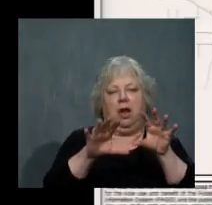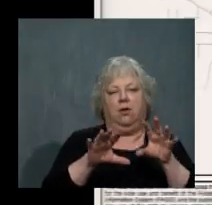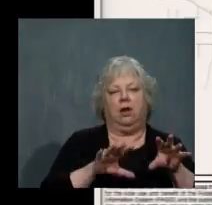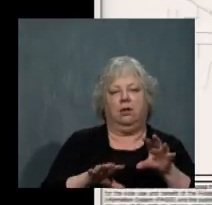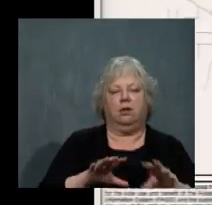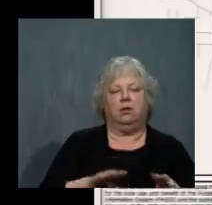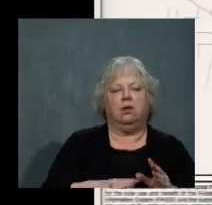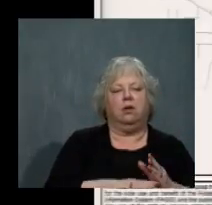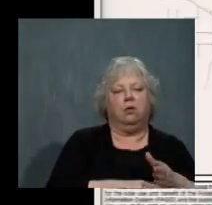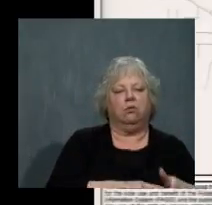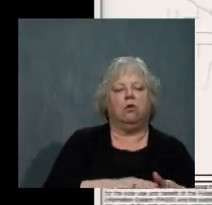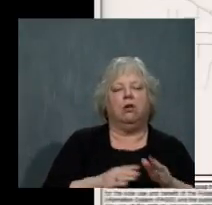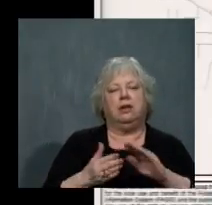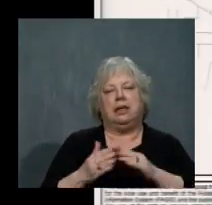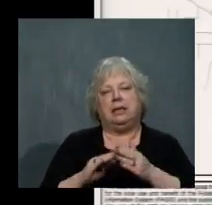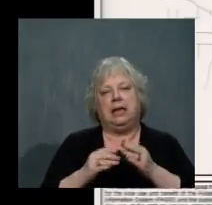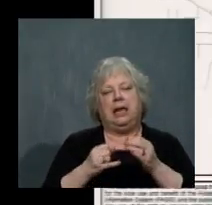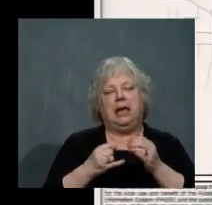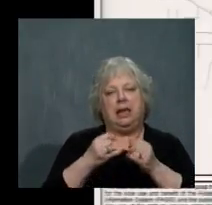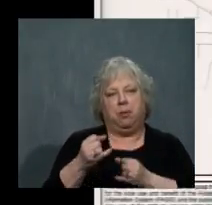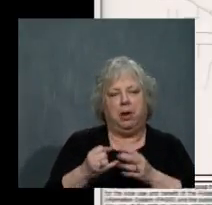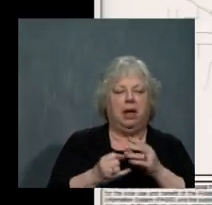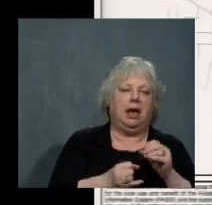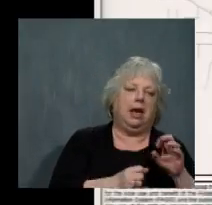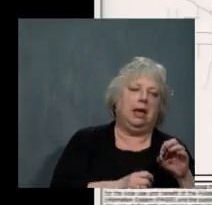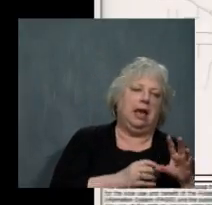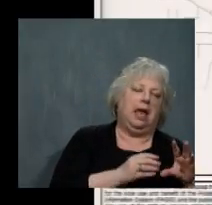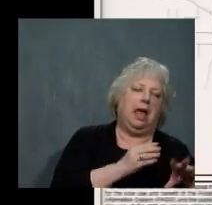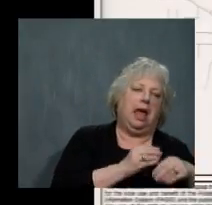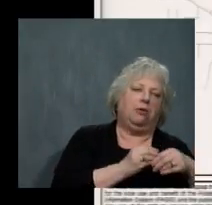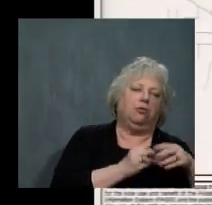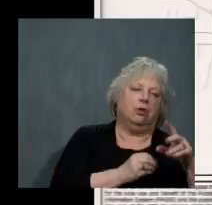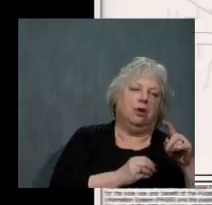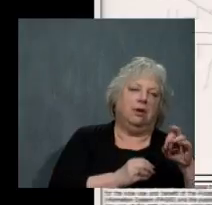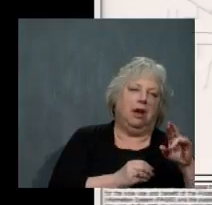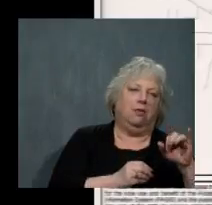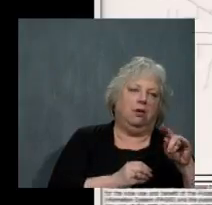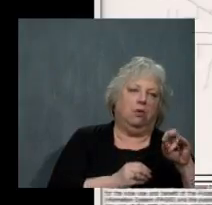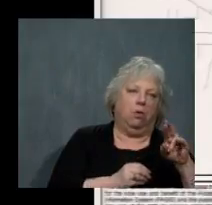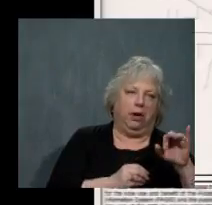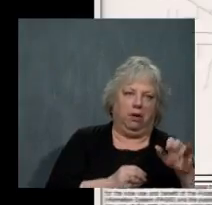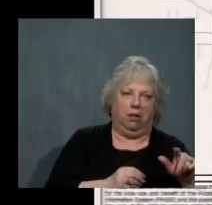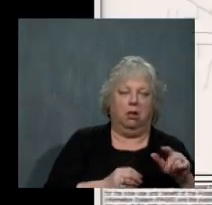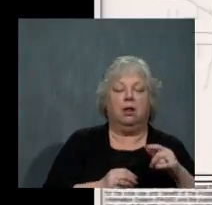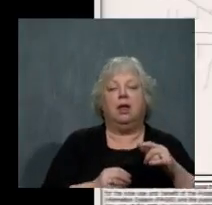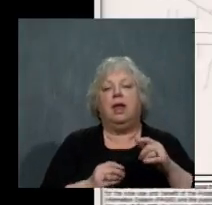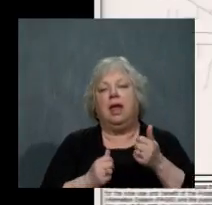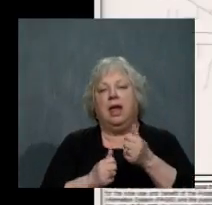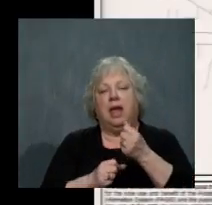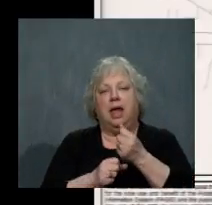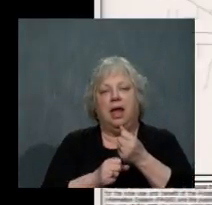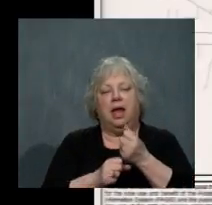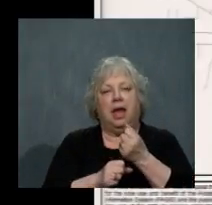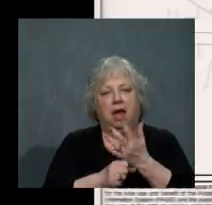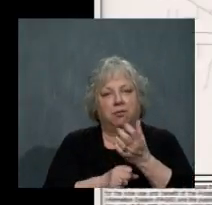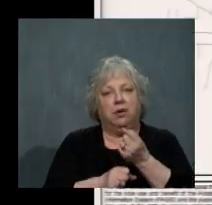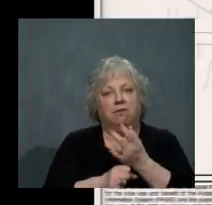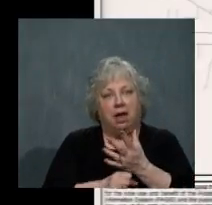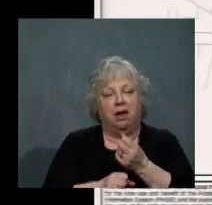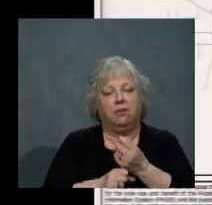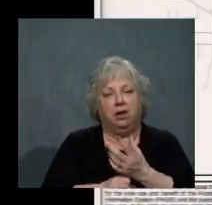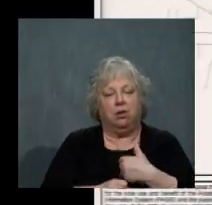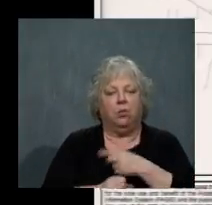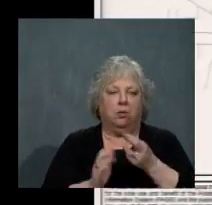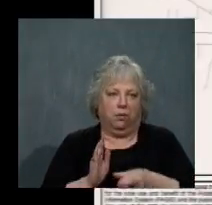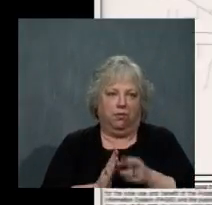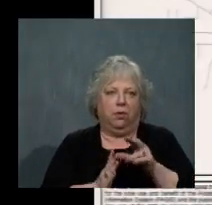the extraterritorial and the city limits. And we review this on a 4 to 5 year cycle. This section is, we